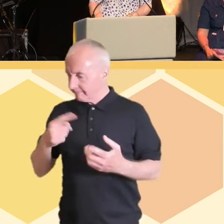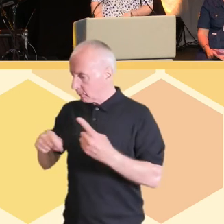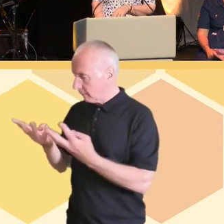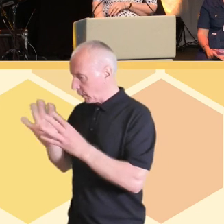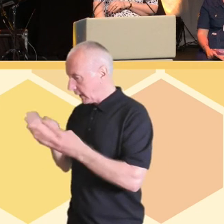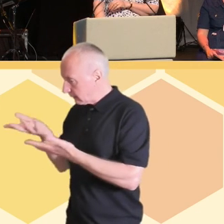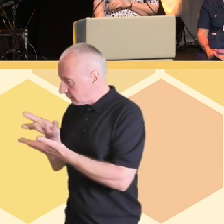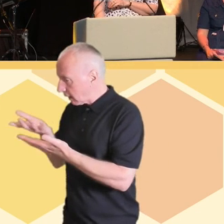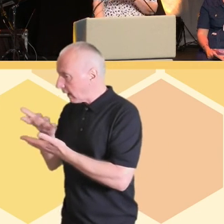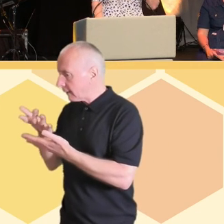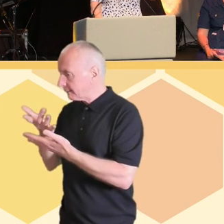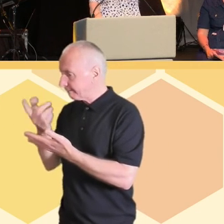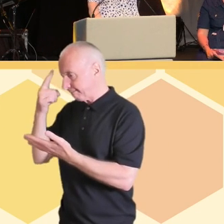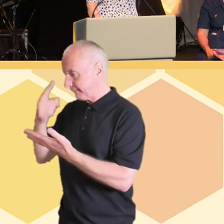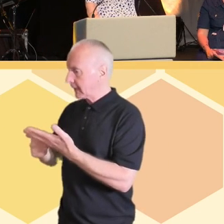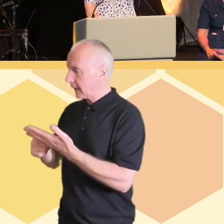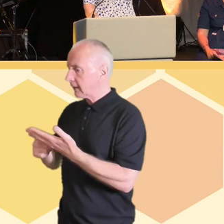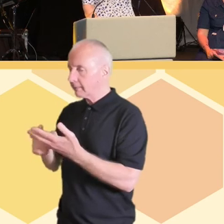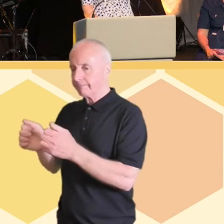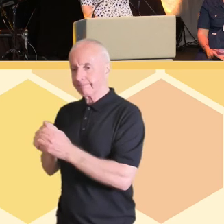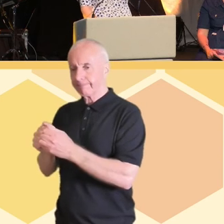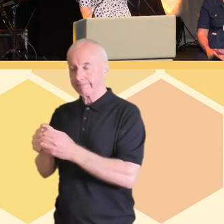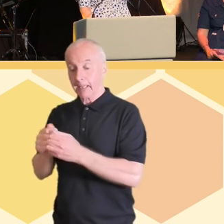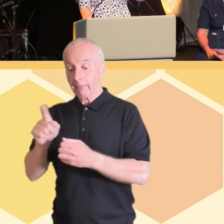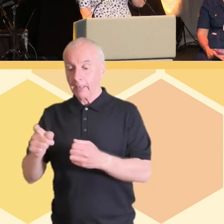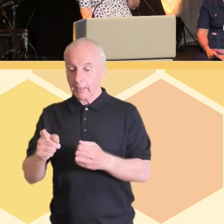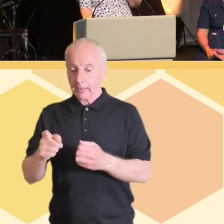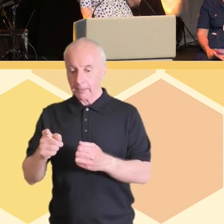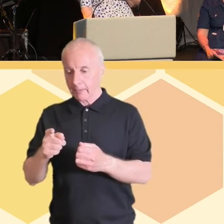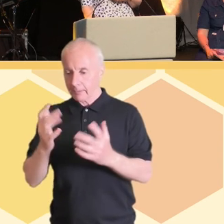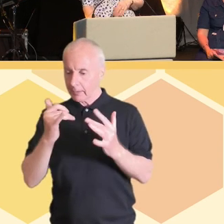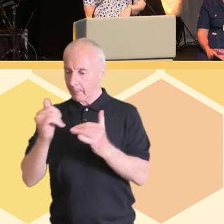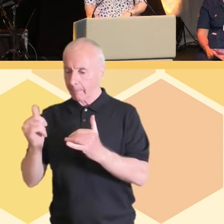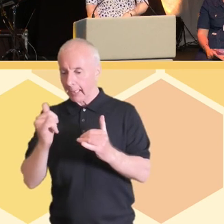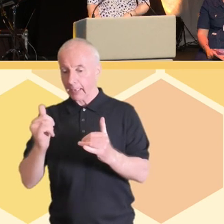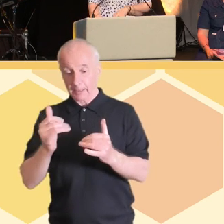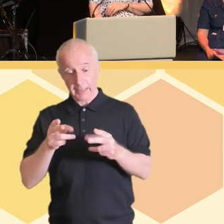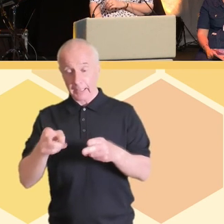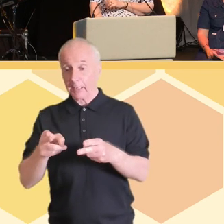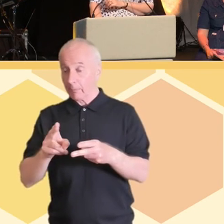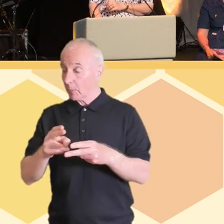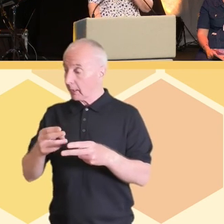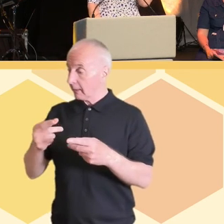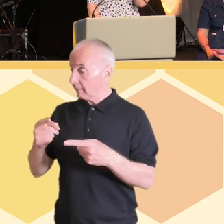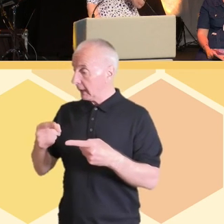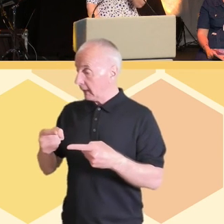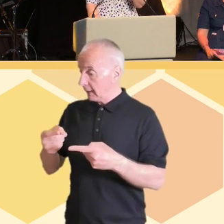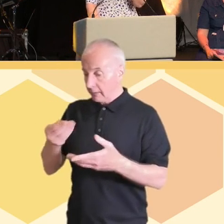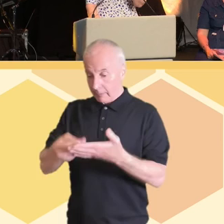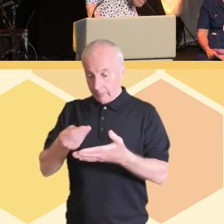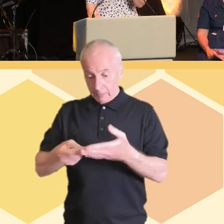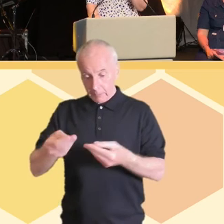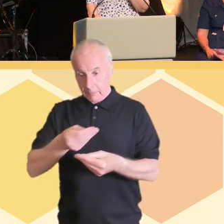I'm delighted to say that we've launched a pilot scheme which will enable financial support for those training for ministry. So this